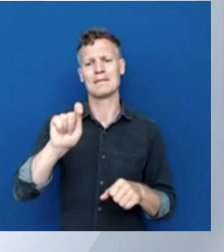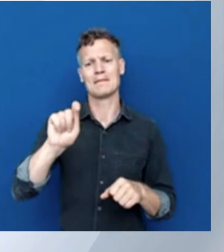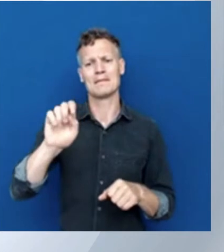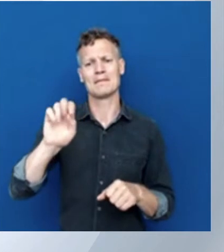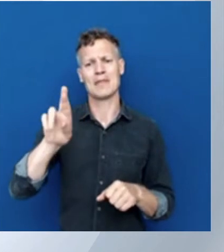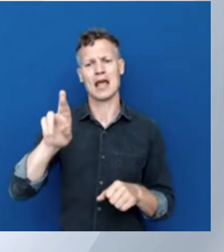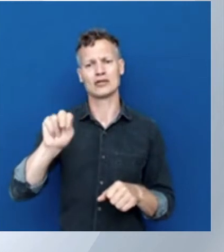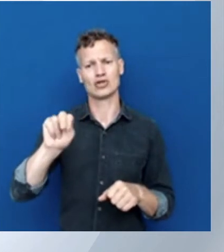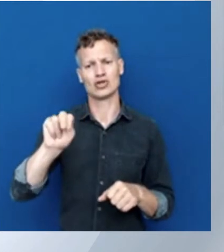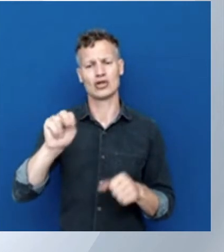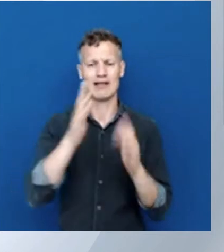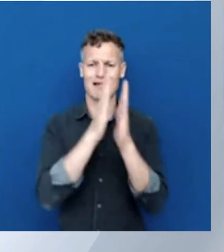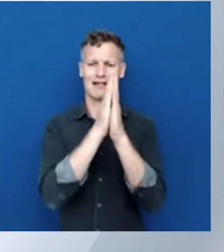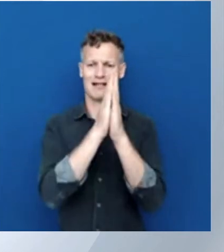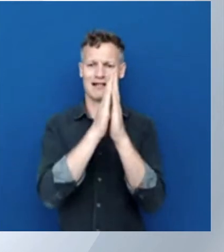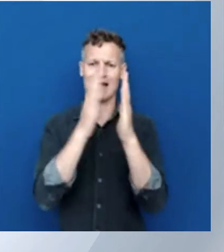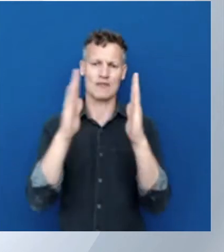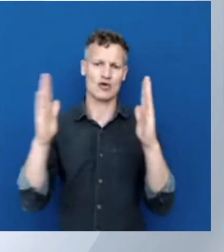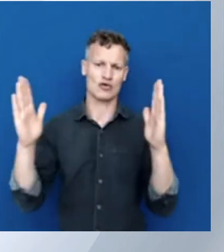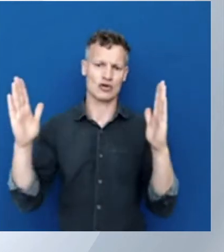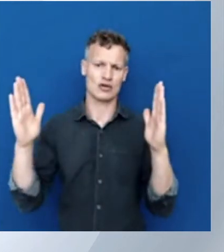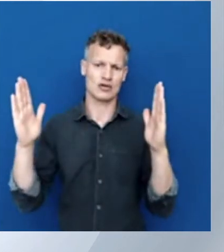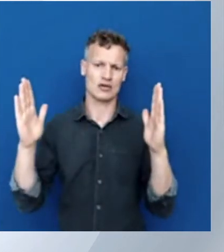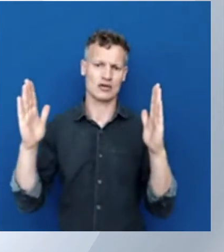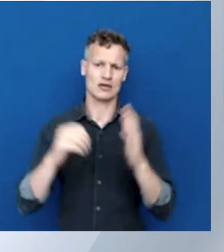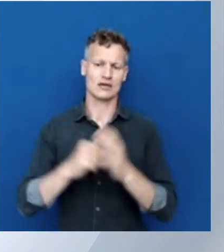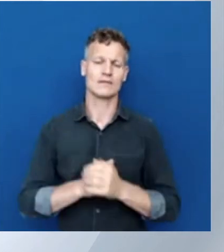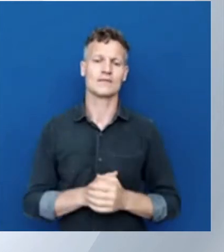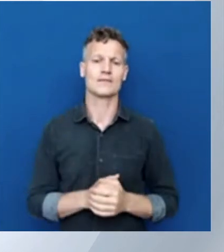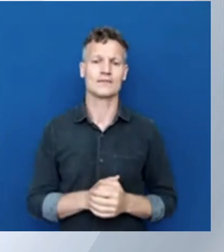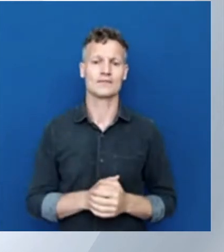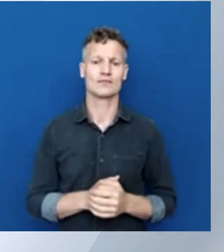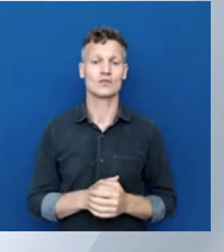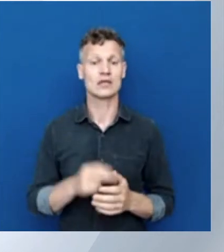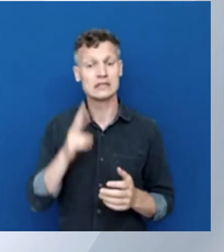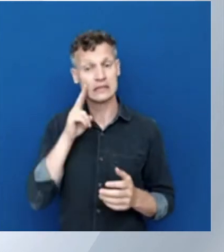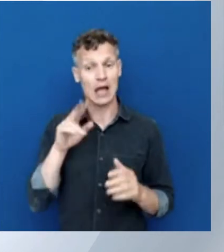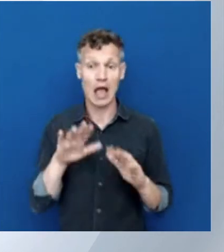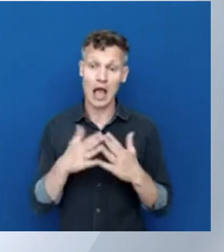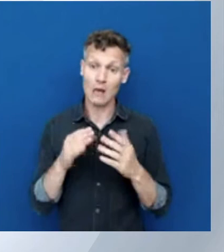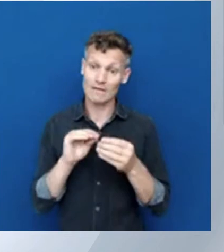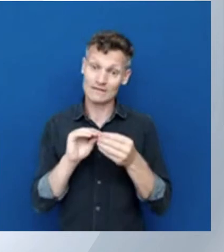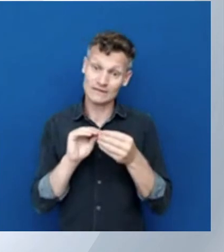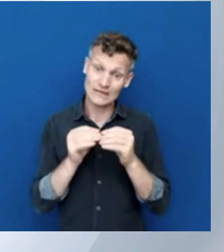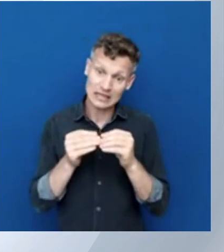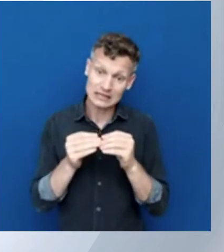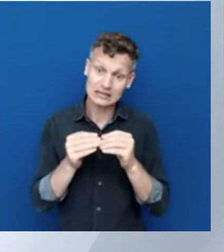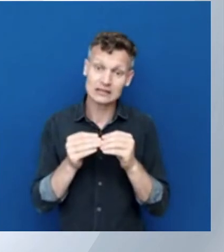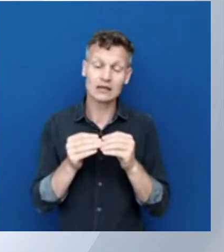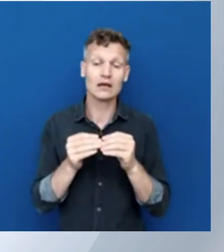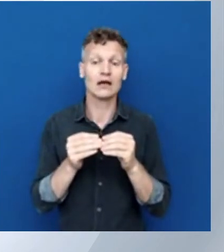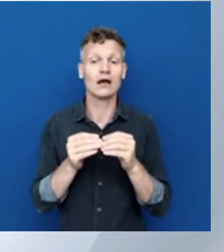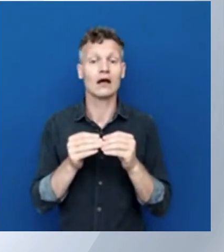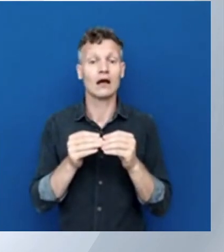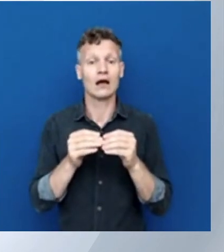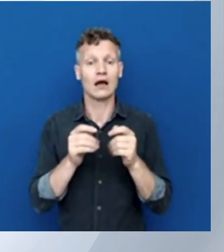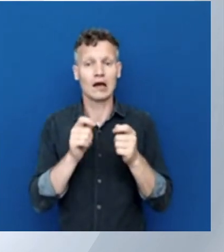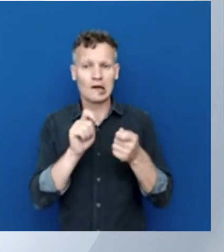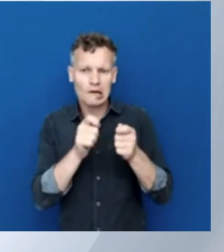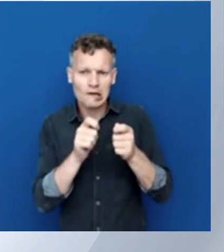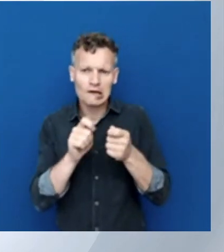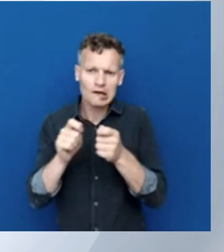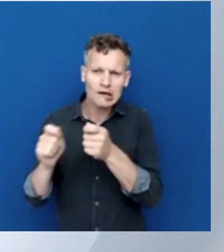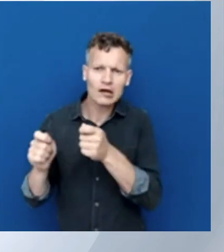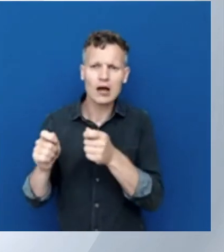instead of actually looking at how to fix your problems upfront, your buttons and your links, to be able to create